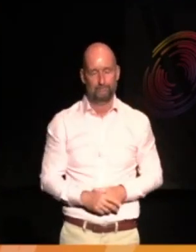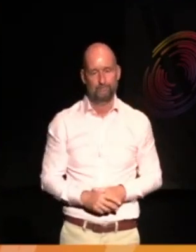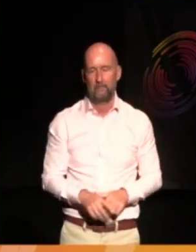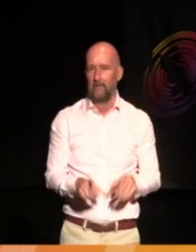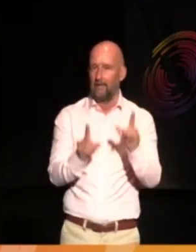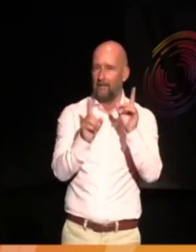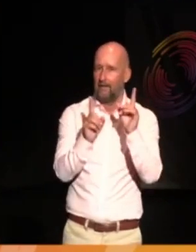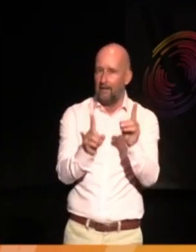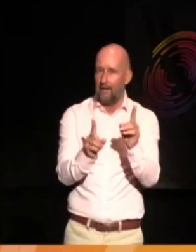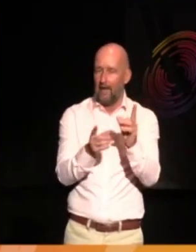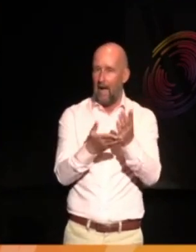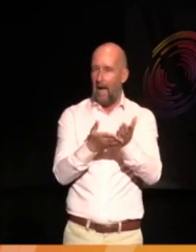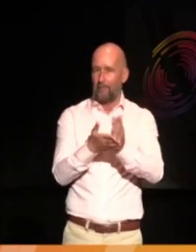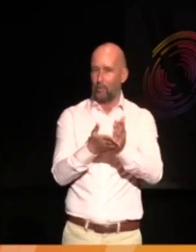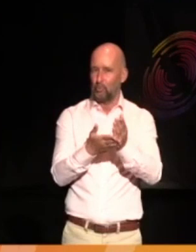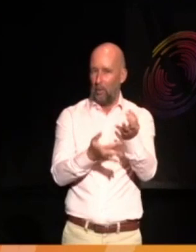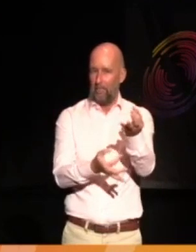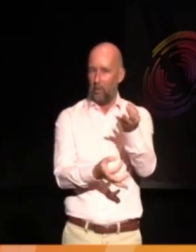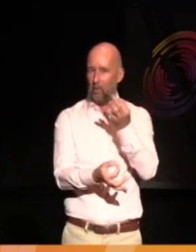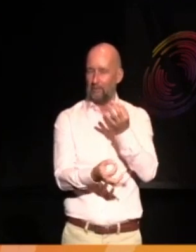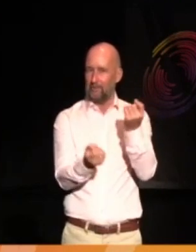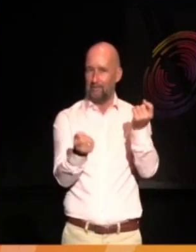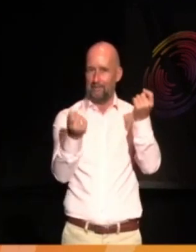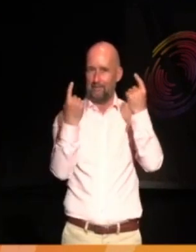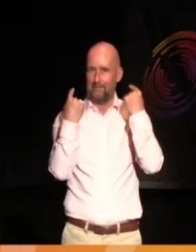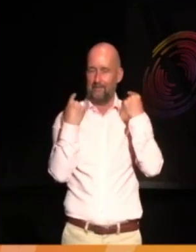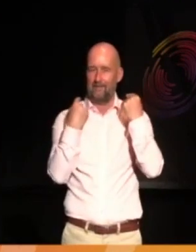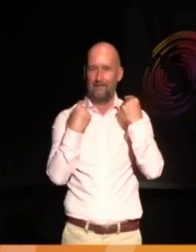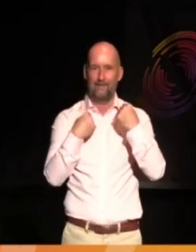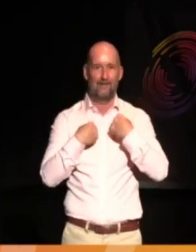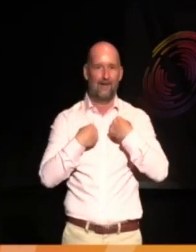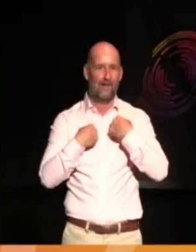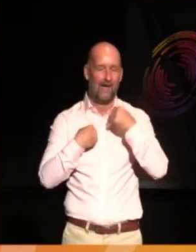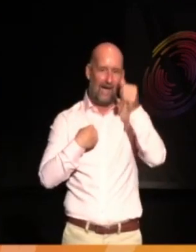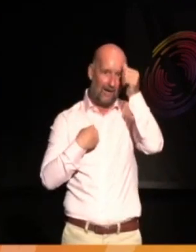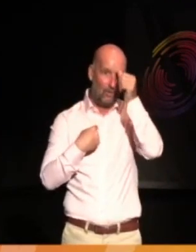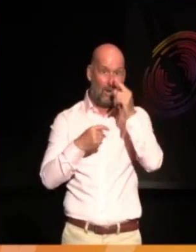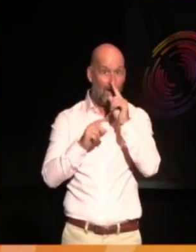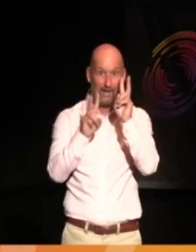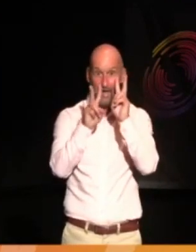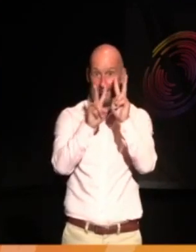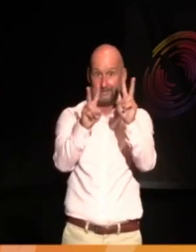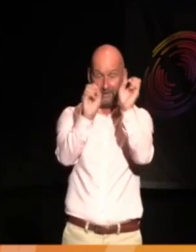I'm not sure I understand your question, and I know that I can't see the future.